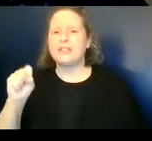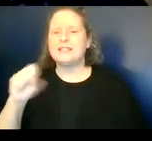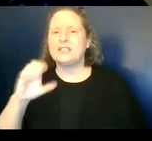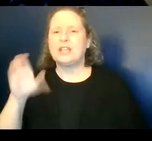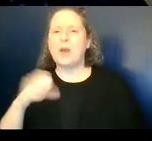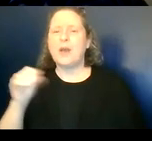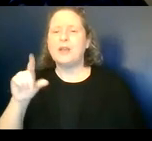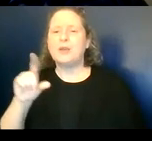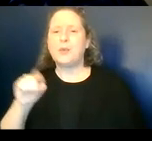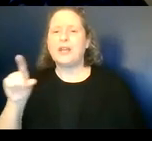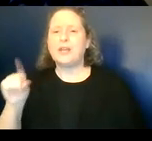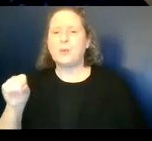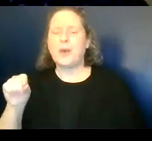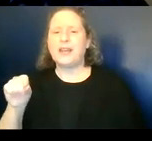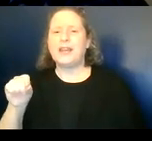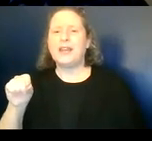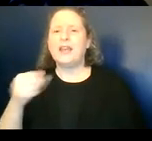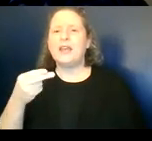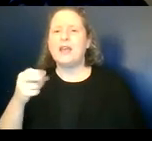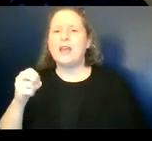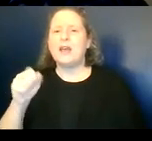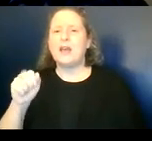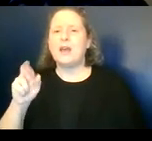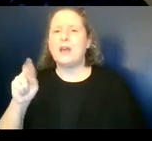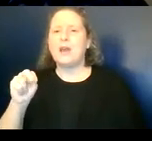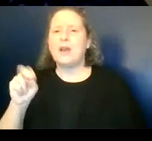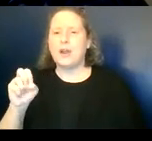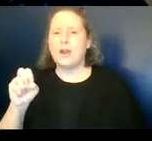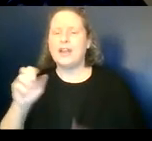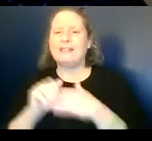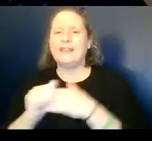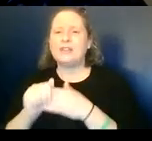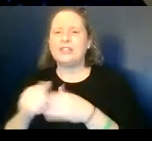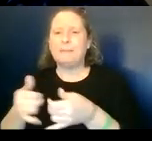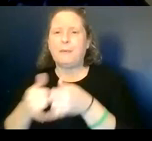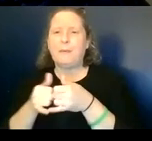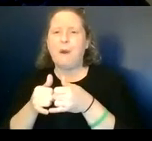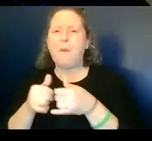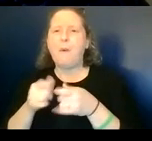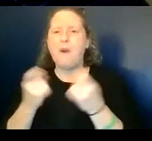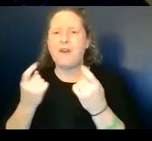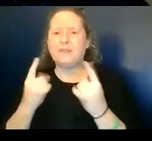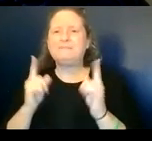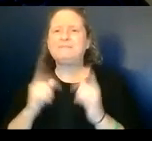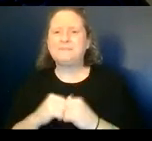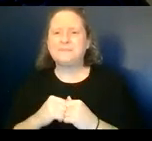AAPD Hearn Leadership Awardee. Timotheus, why don't you introduce yourself?